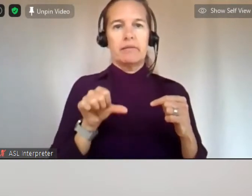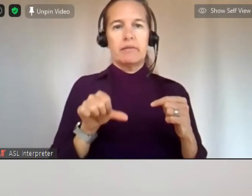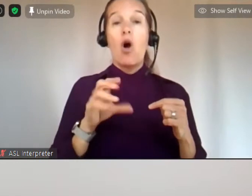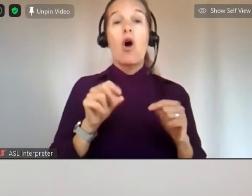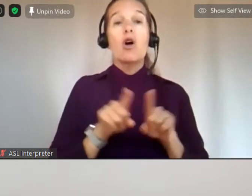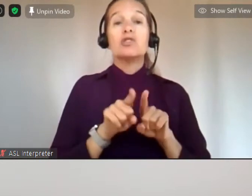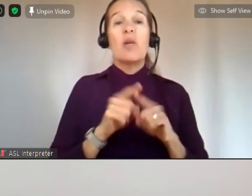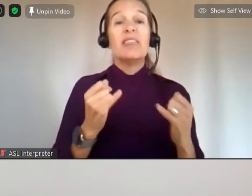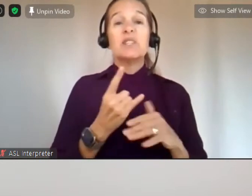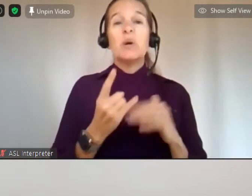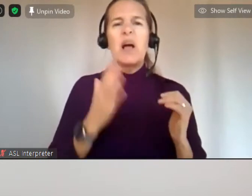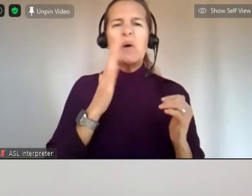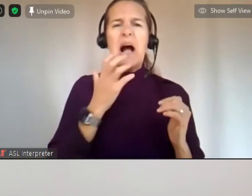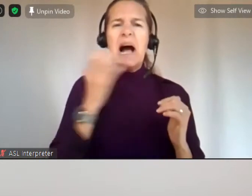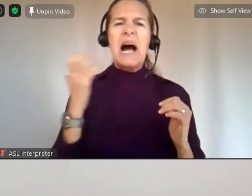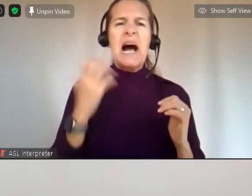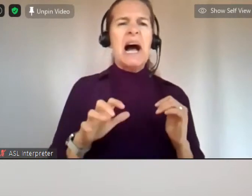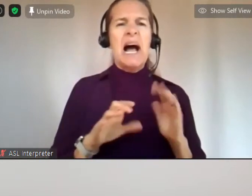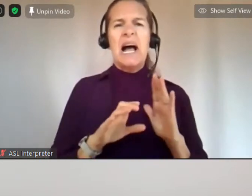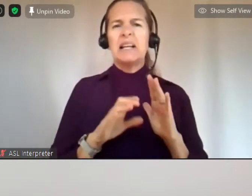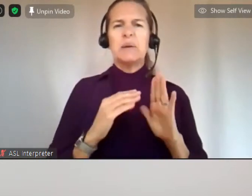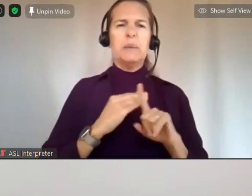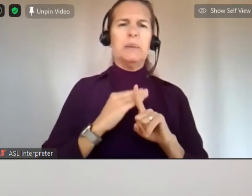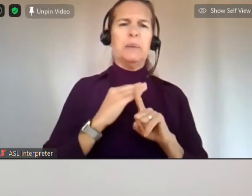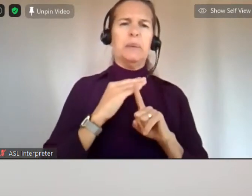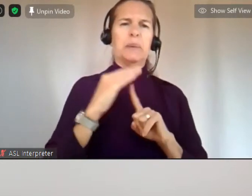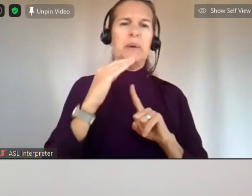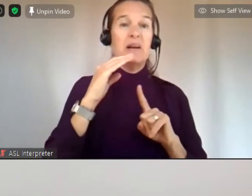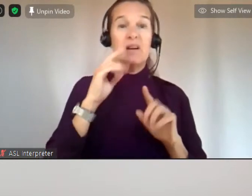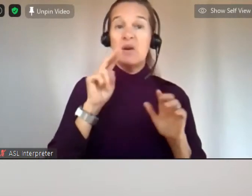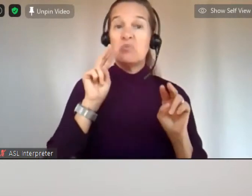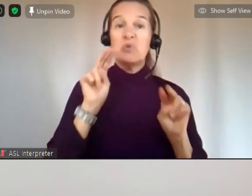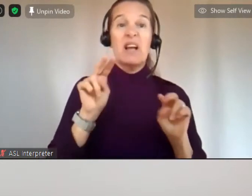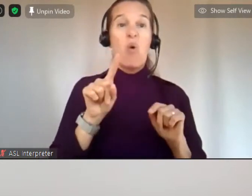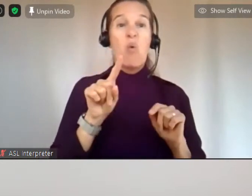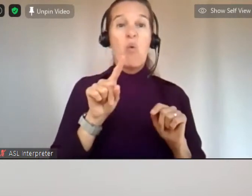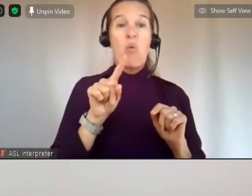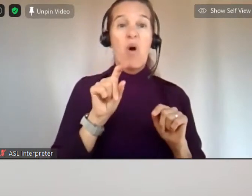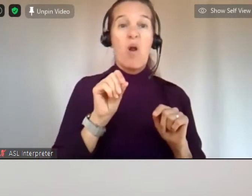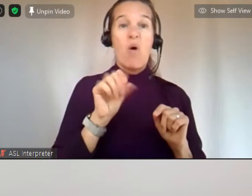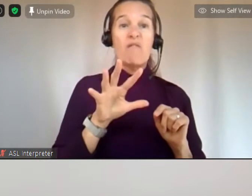weekend, and it's predicted to be 105 to 110 degrees.